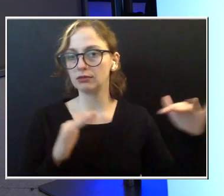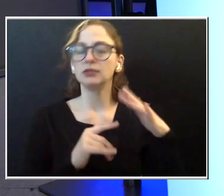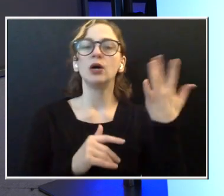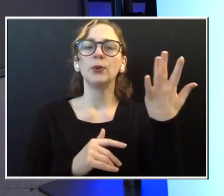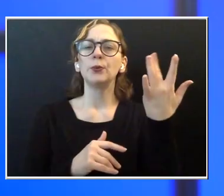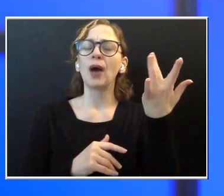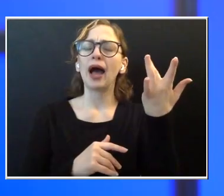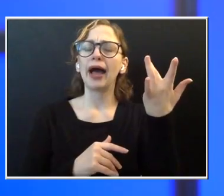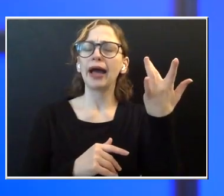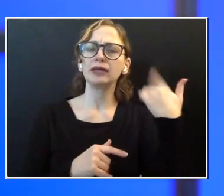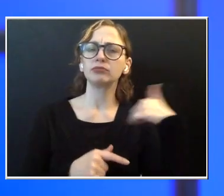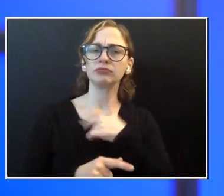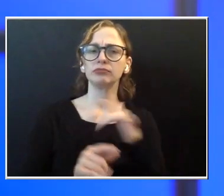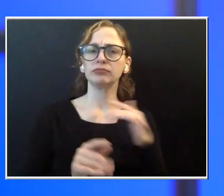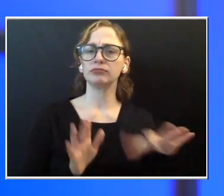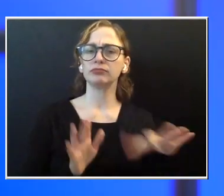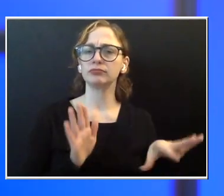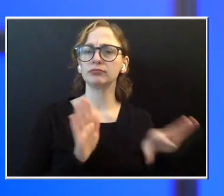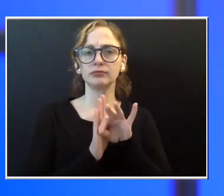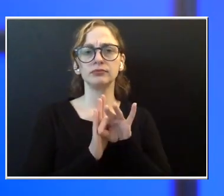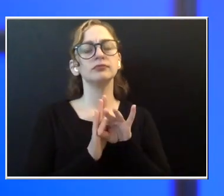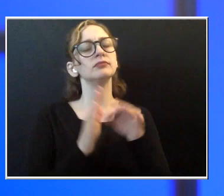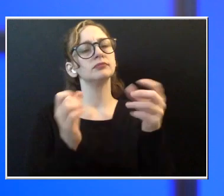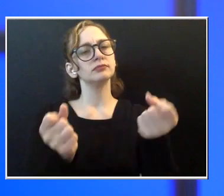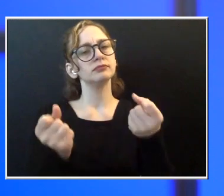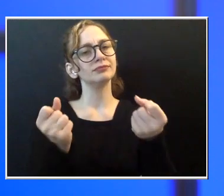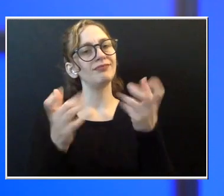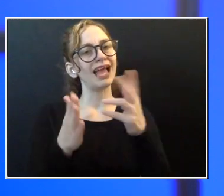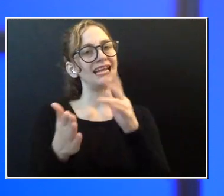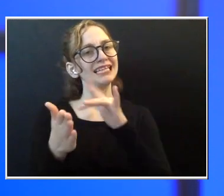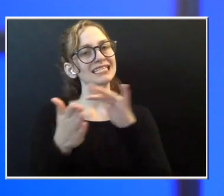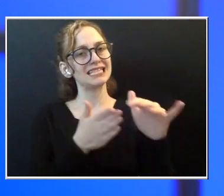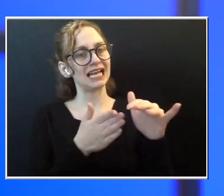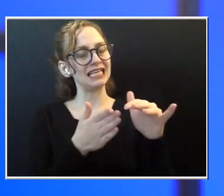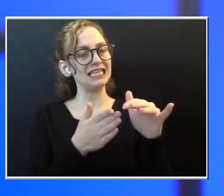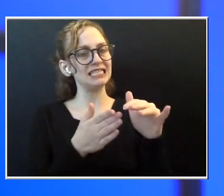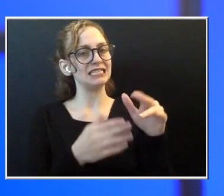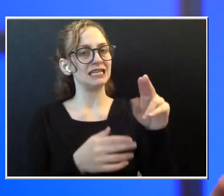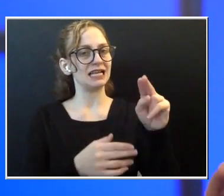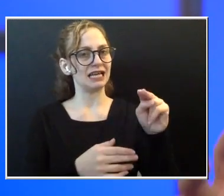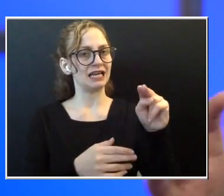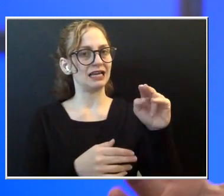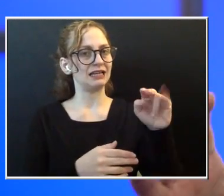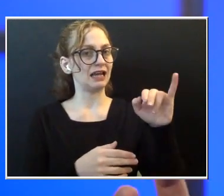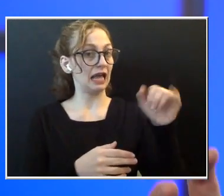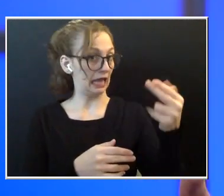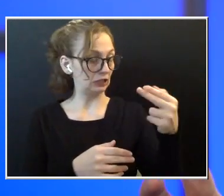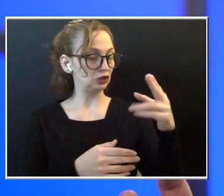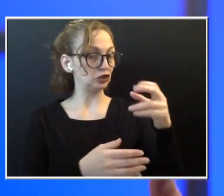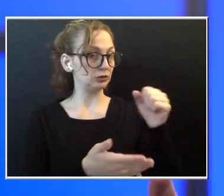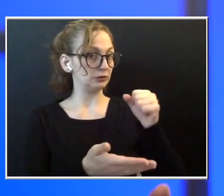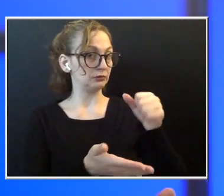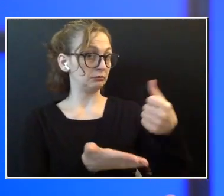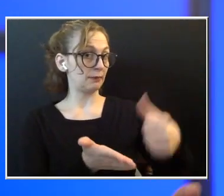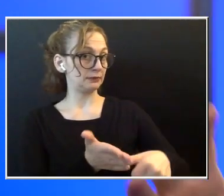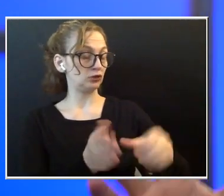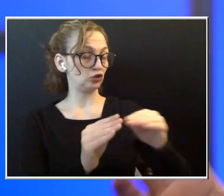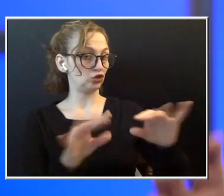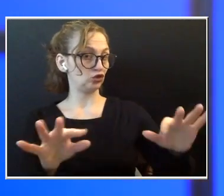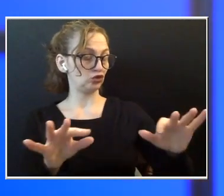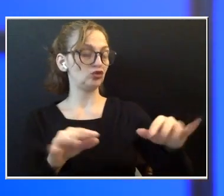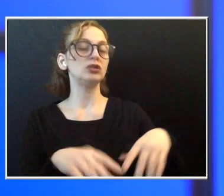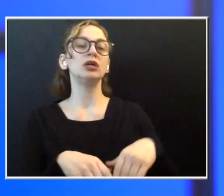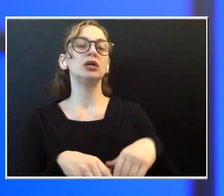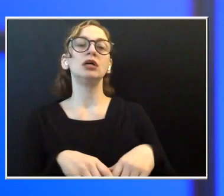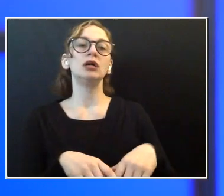you look at a lot of studies published by the NIH or funded by the NIH and others, in the middle of the country, there's sort of a